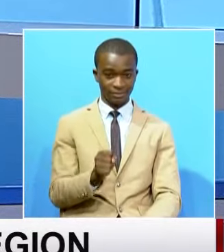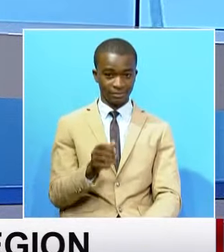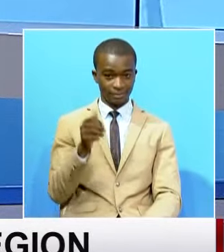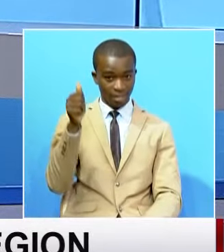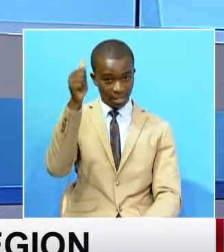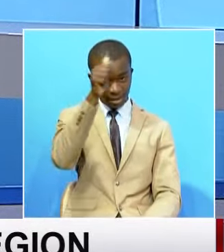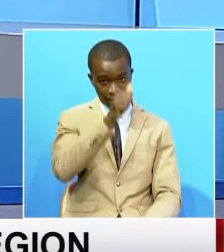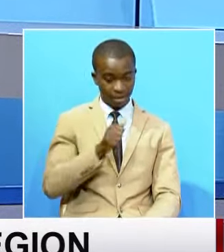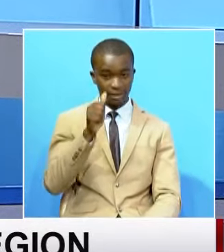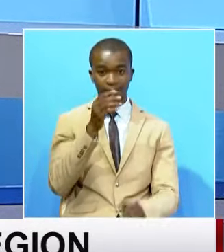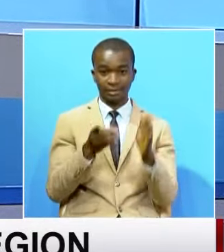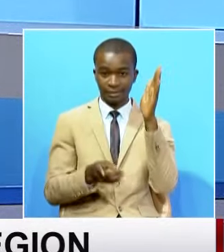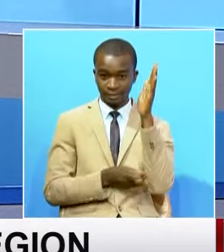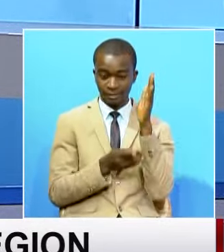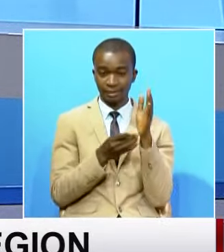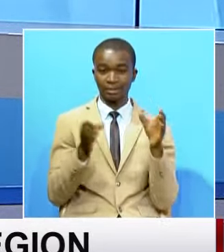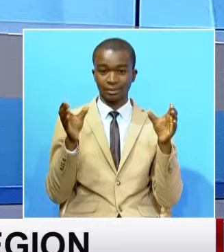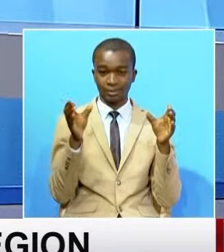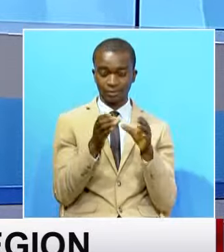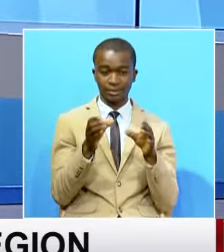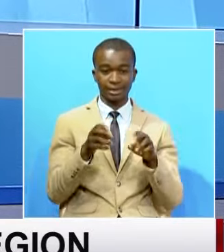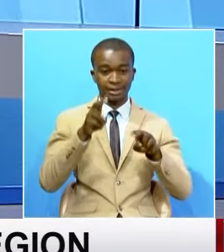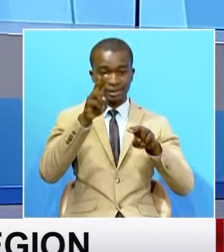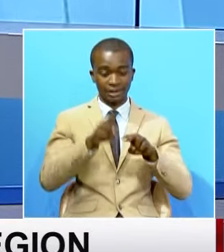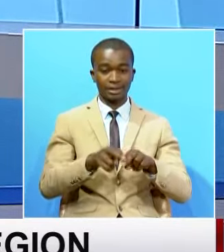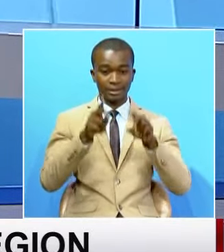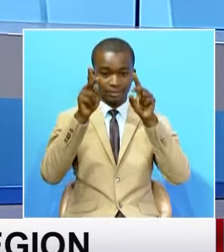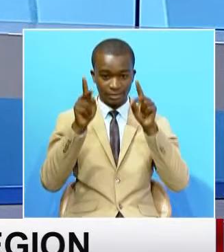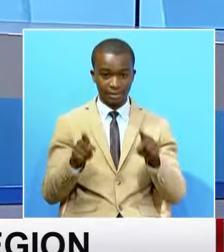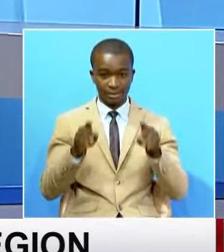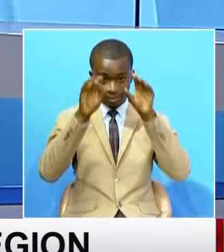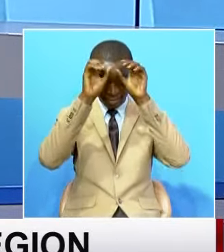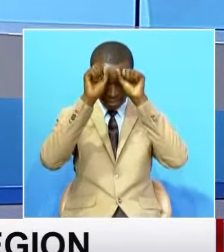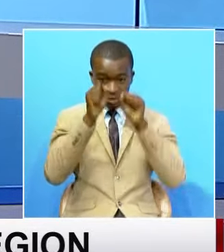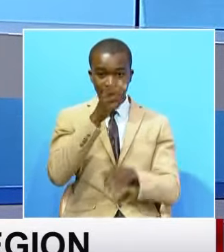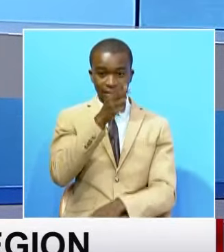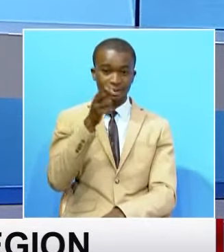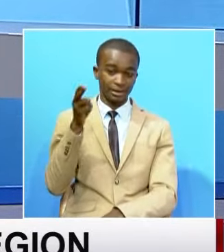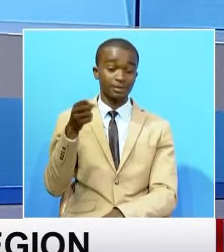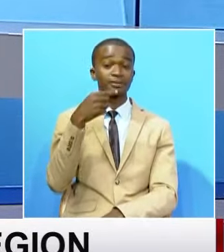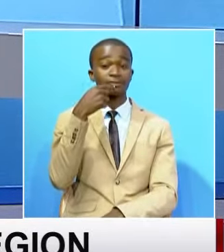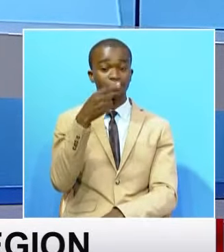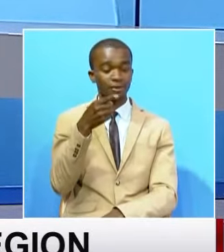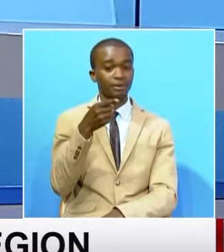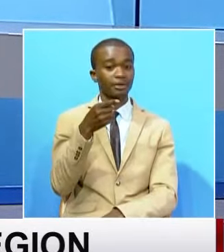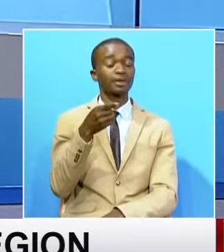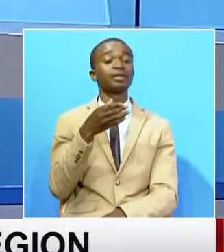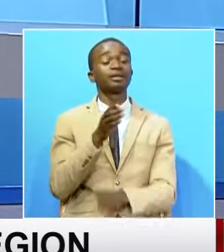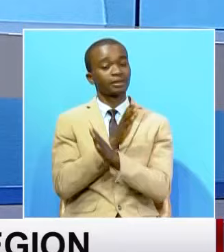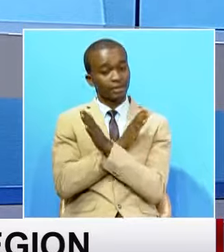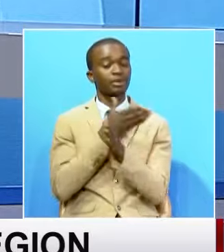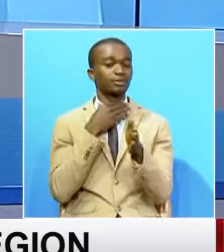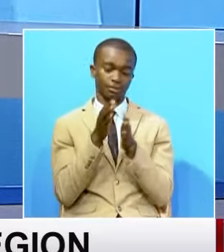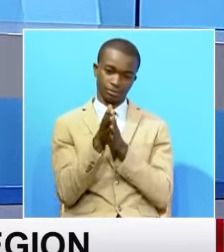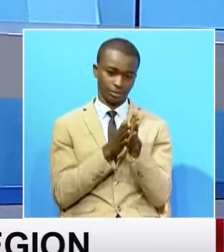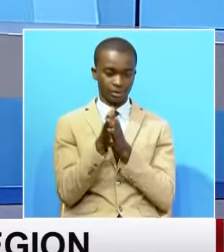reaffirmed Zambia's commitment to supporting peace and stability in the Southern African Development Community, SADC,